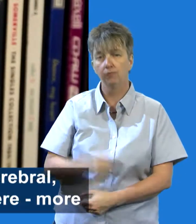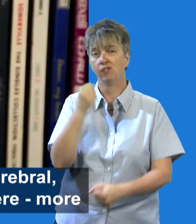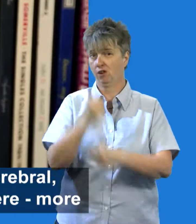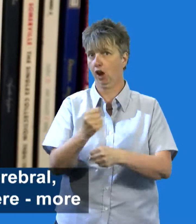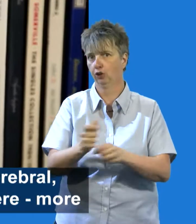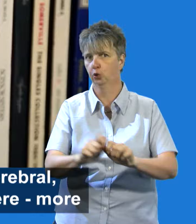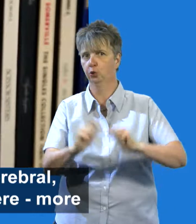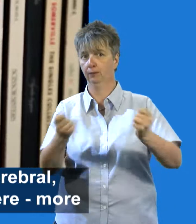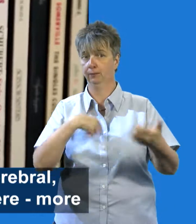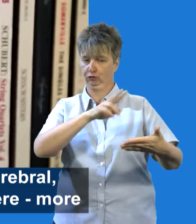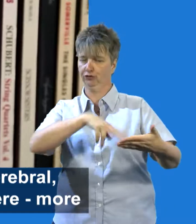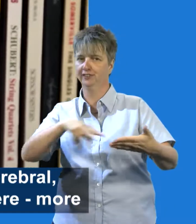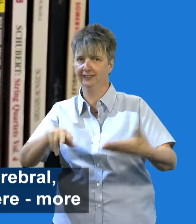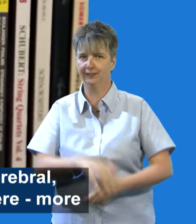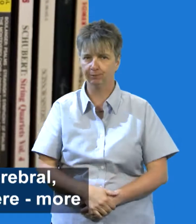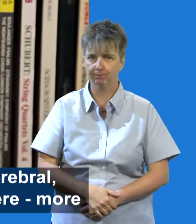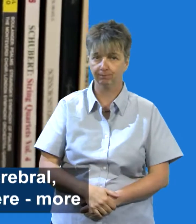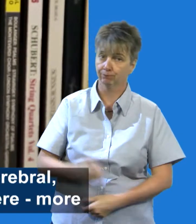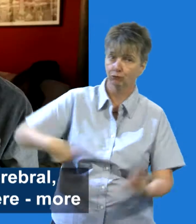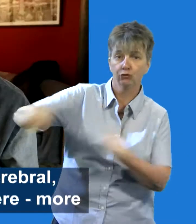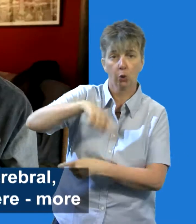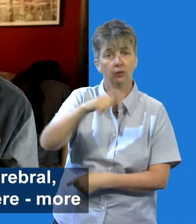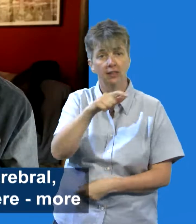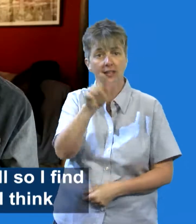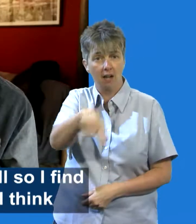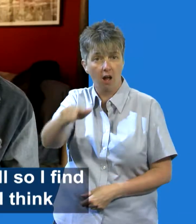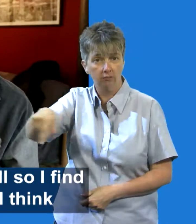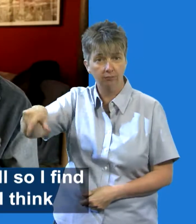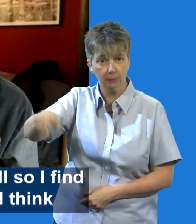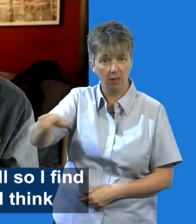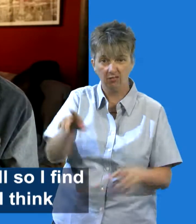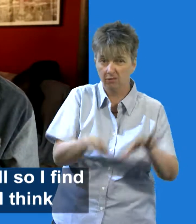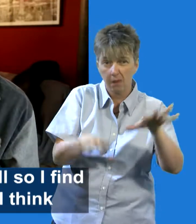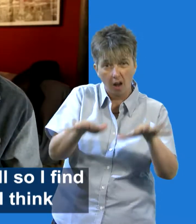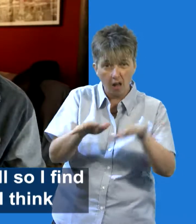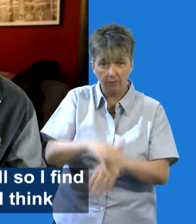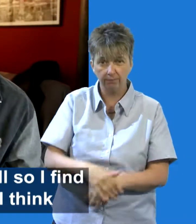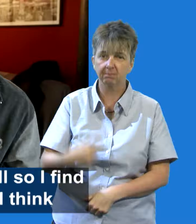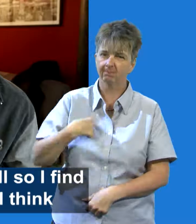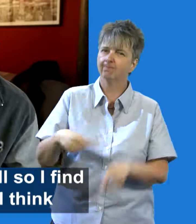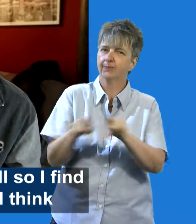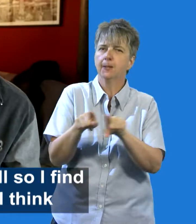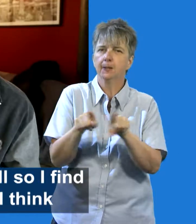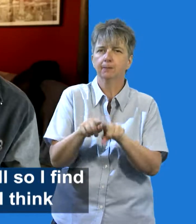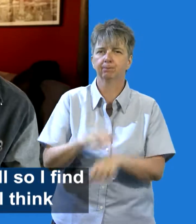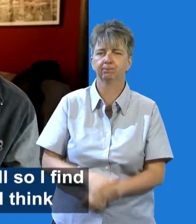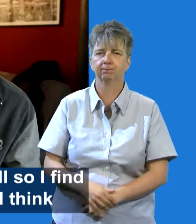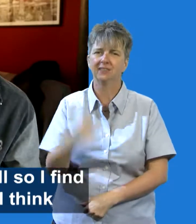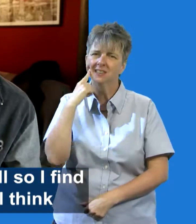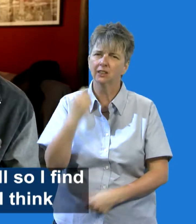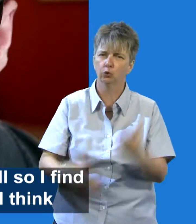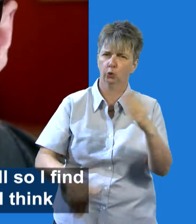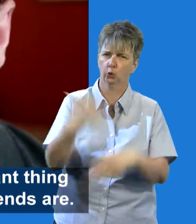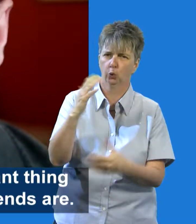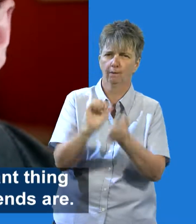have, I suppose. Your cerebral guardian reading types around here more than average, and and that's me as well. So I find, it's easy to make friends